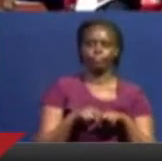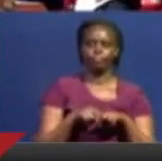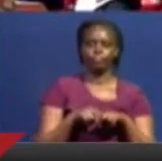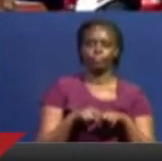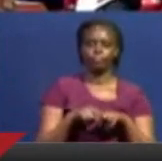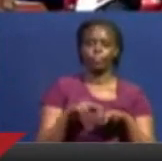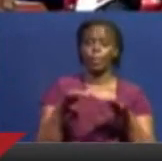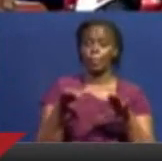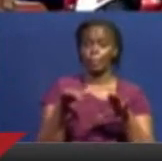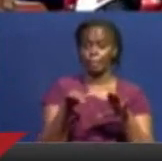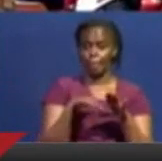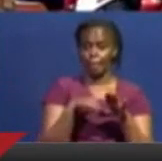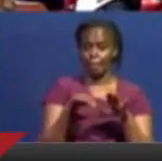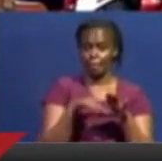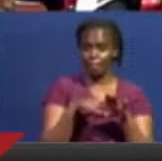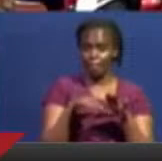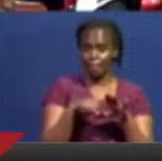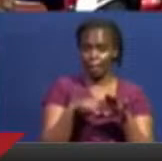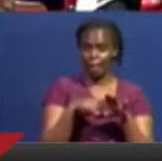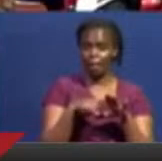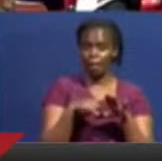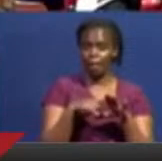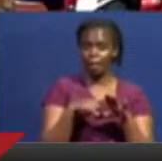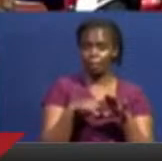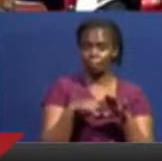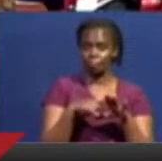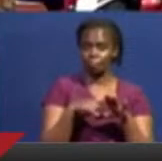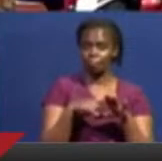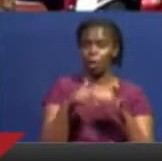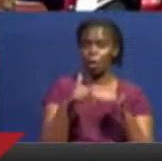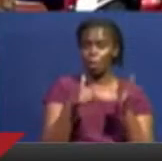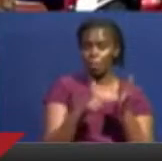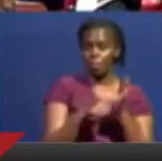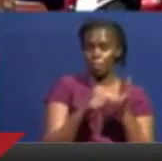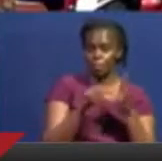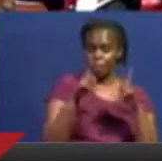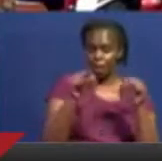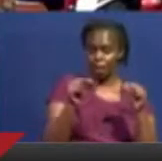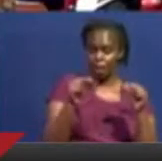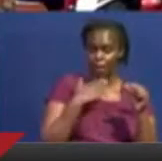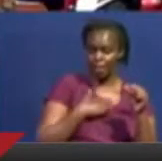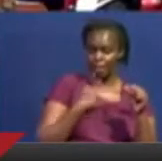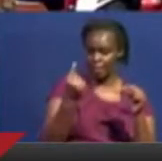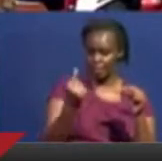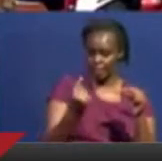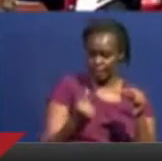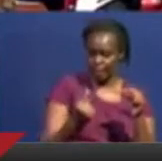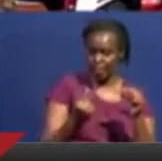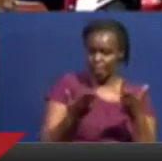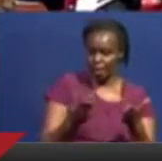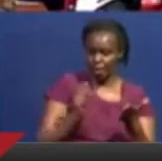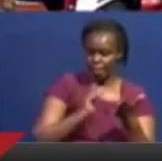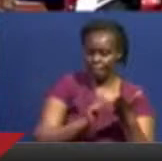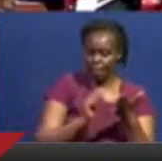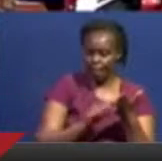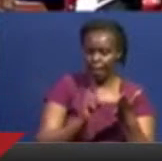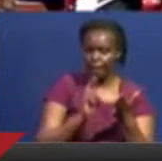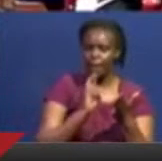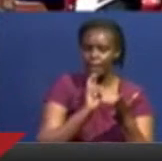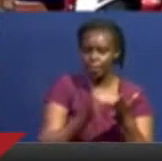Those whose equipment malfunctioned can come to the desk here and report to the clerk.